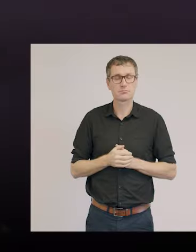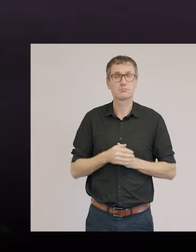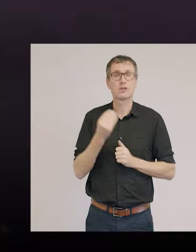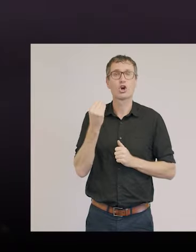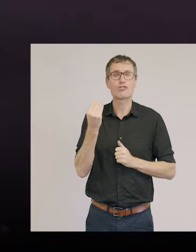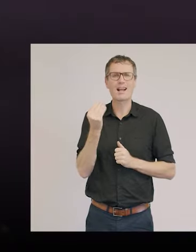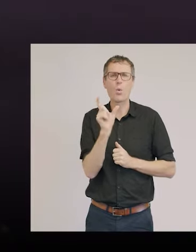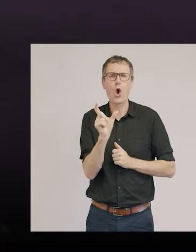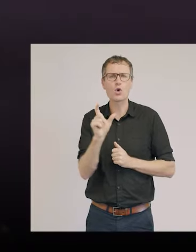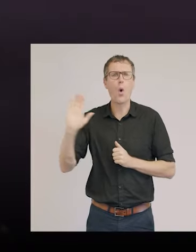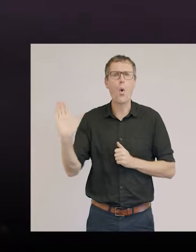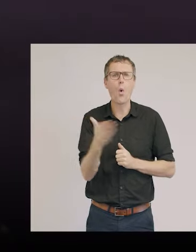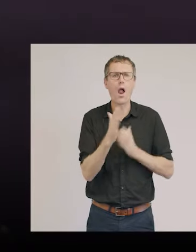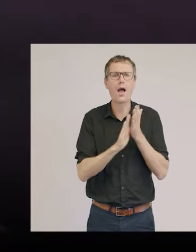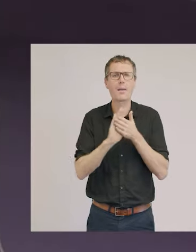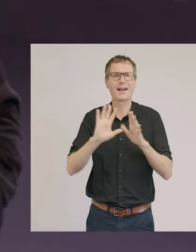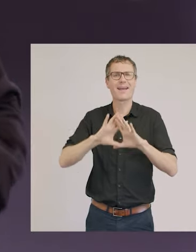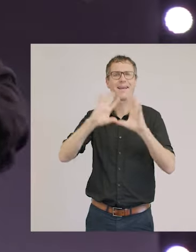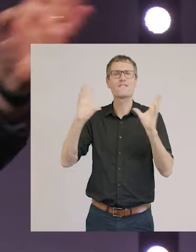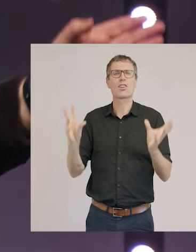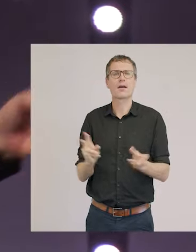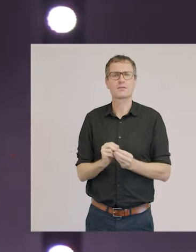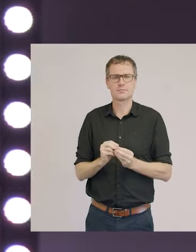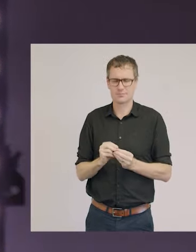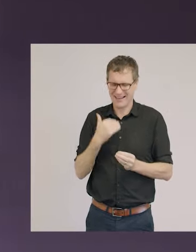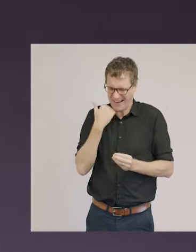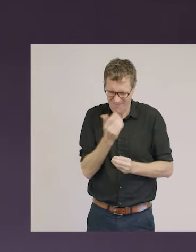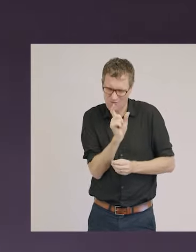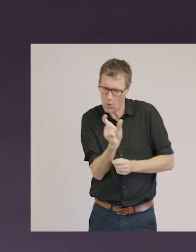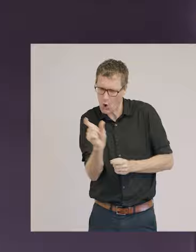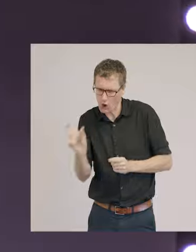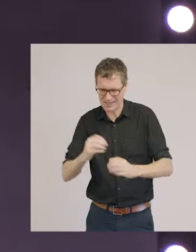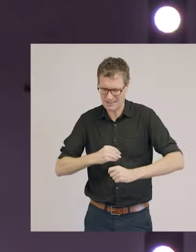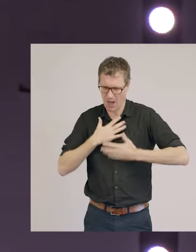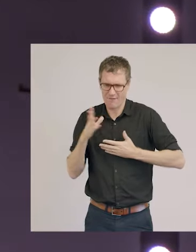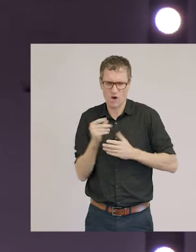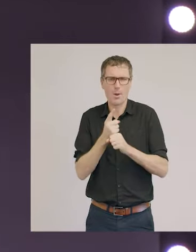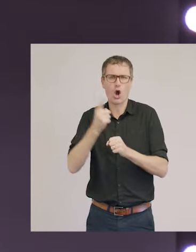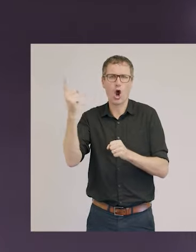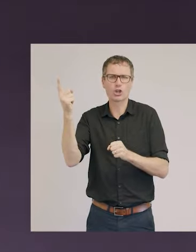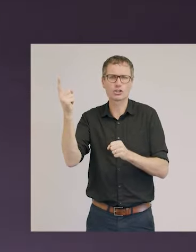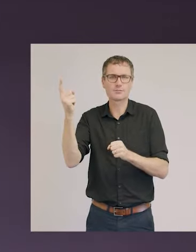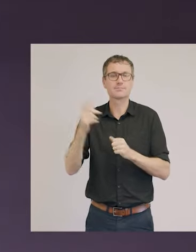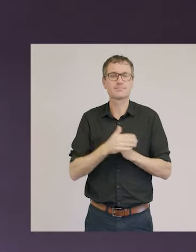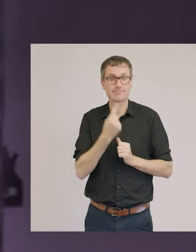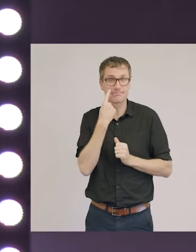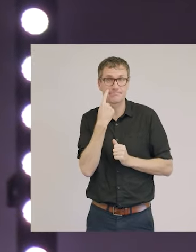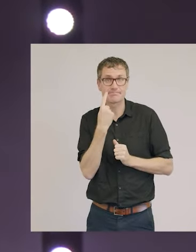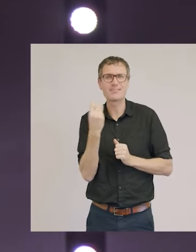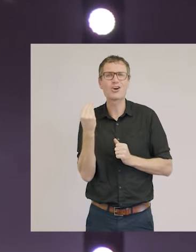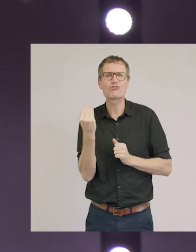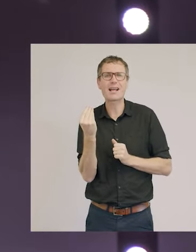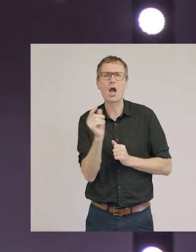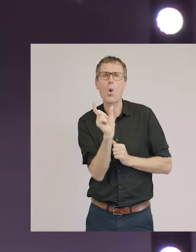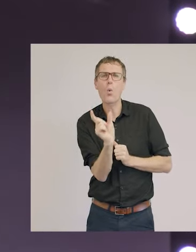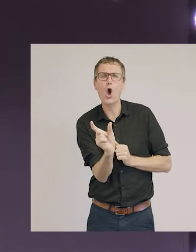All of it. If you look up the Greek word for all, it means everything. All of it. Every word is inspired by God. And